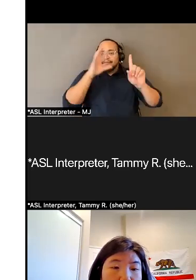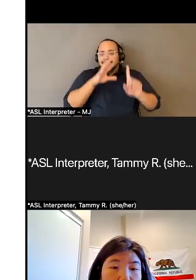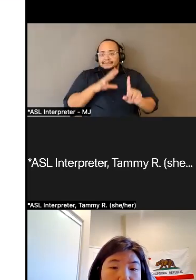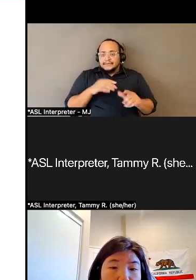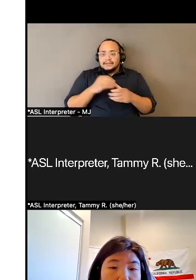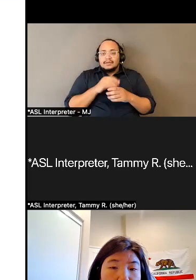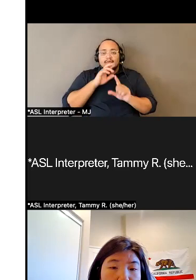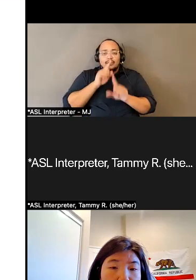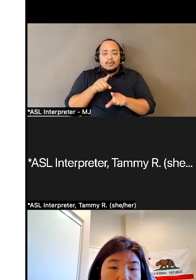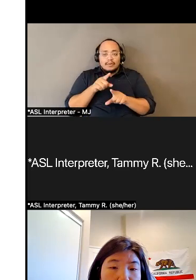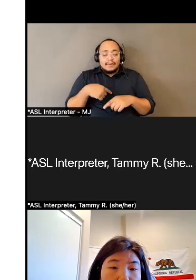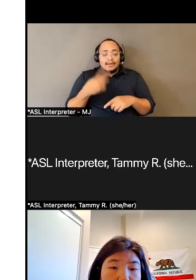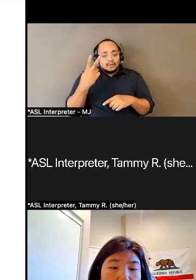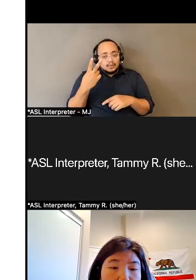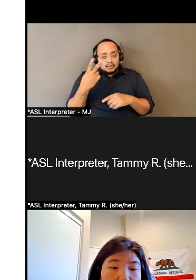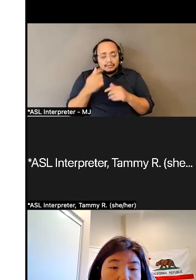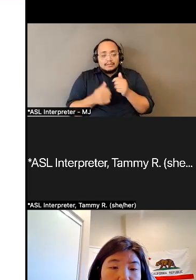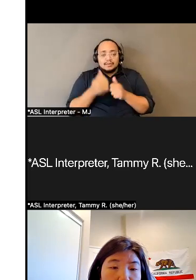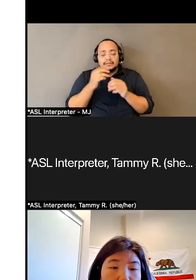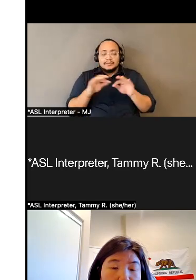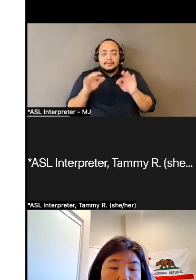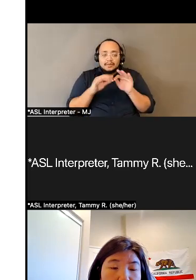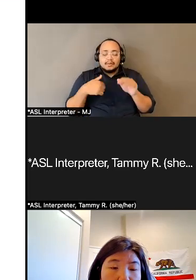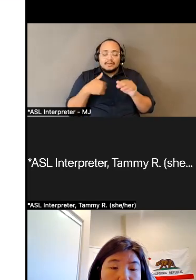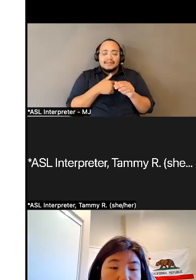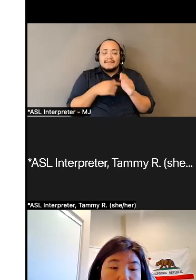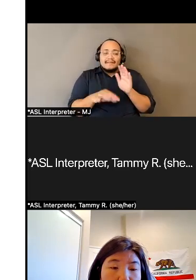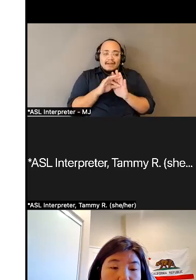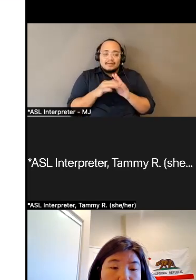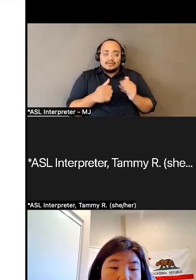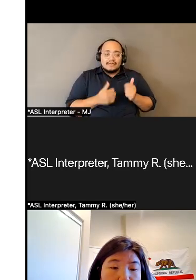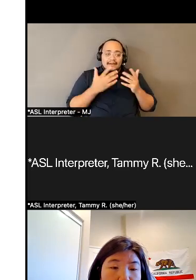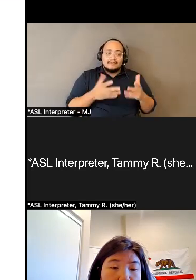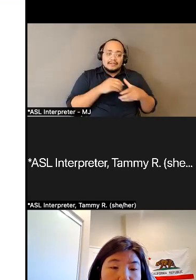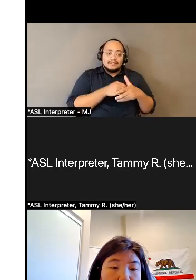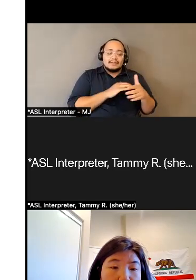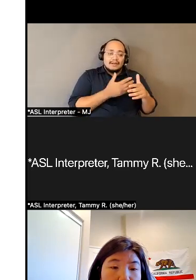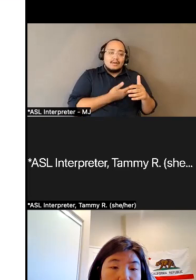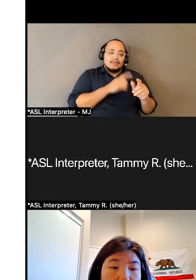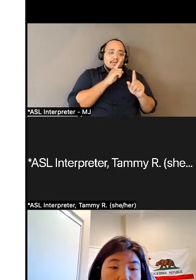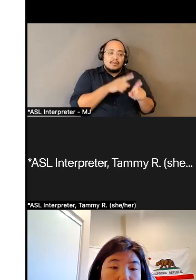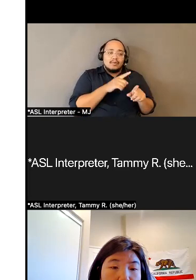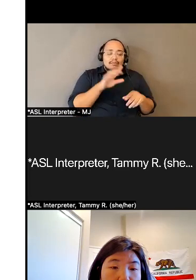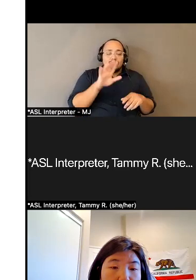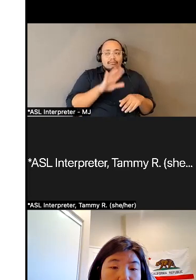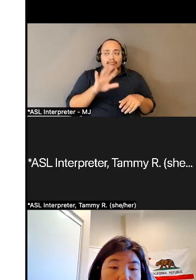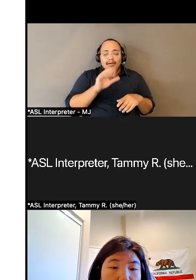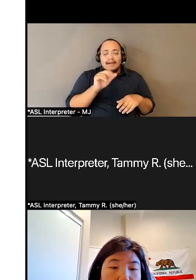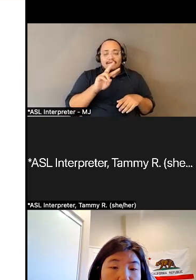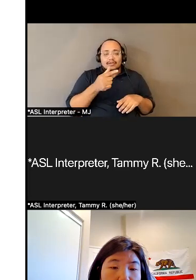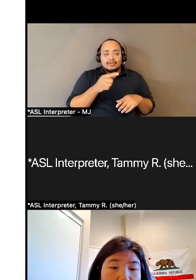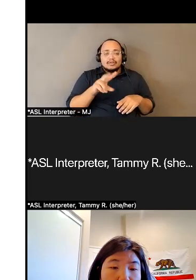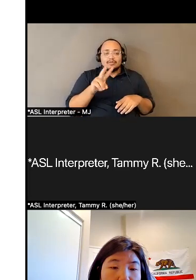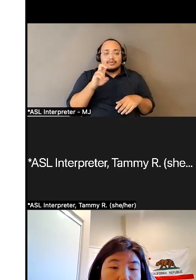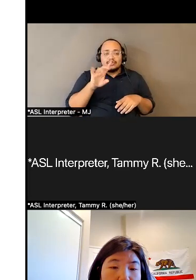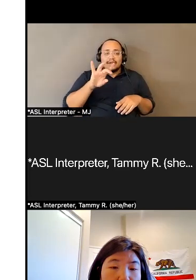draw folks' attention to today are that we found that survivors in our sample reported they only had an average of